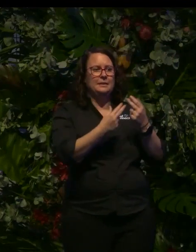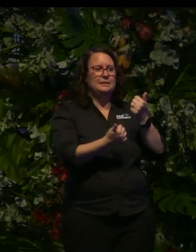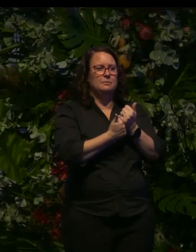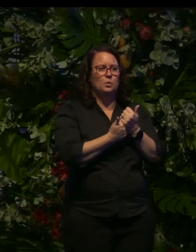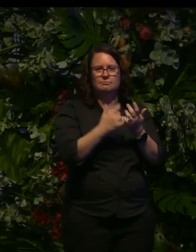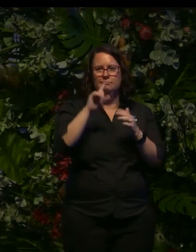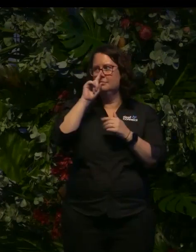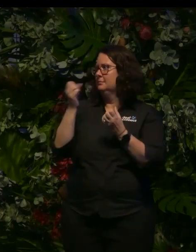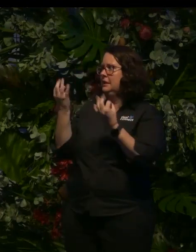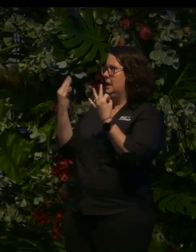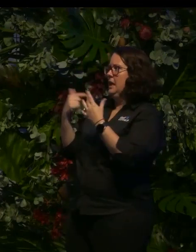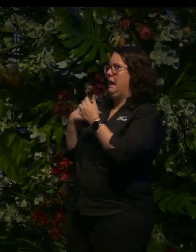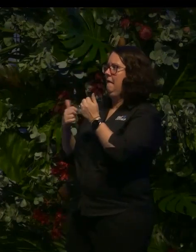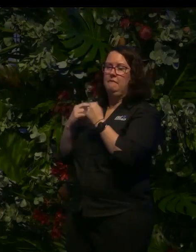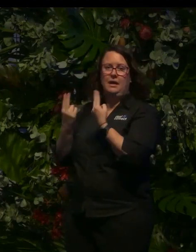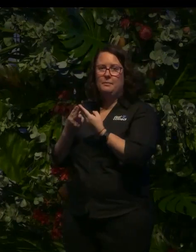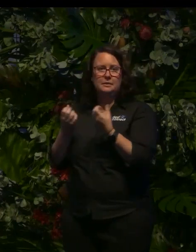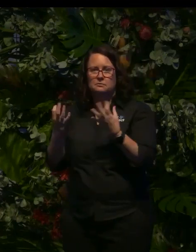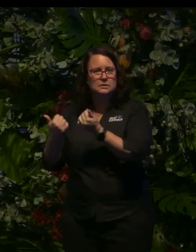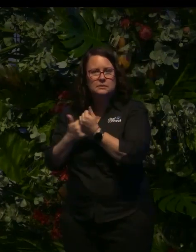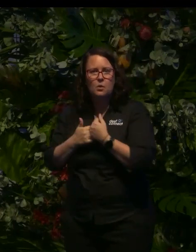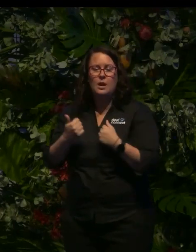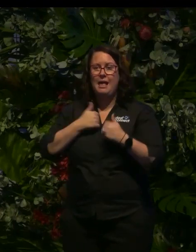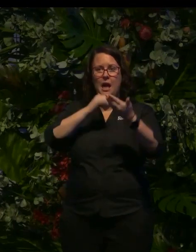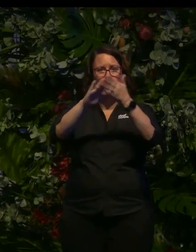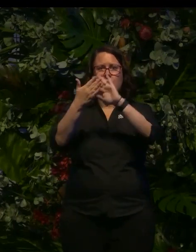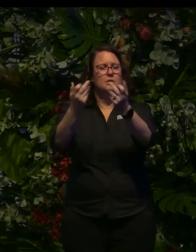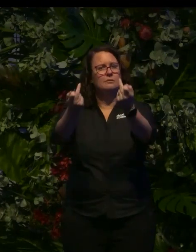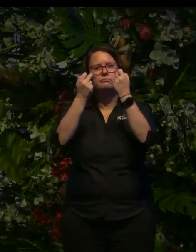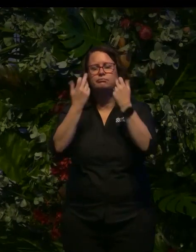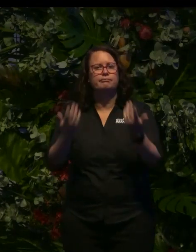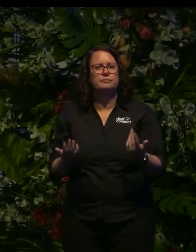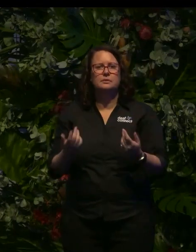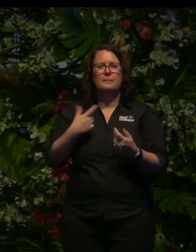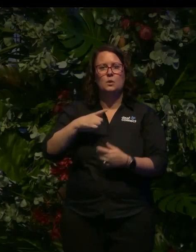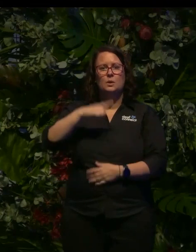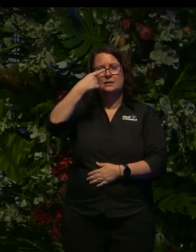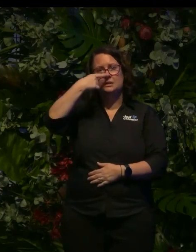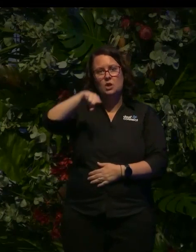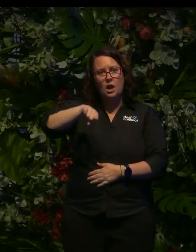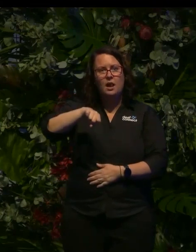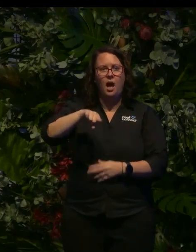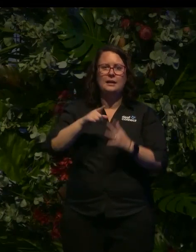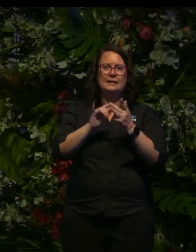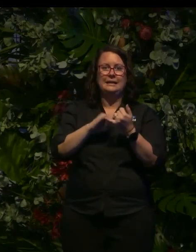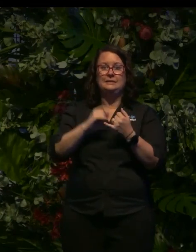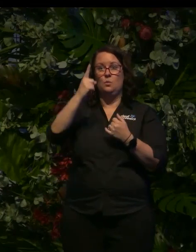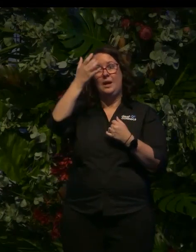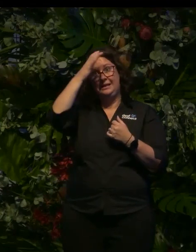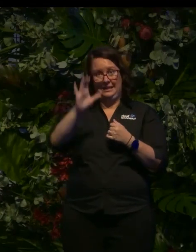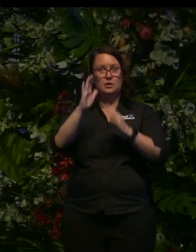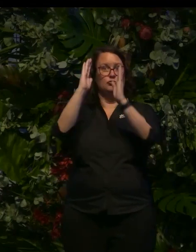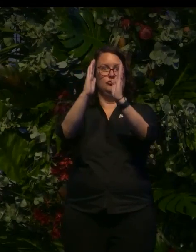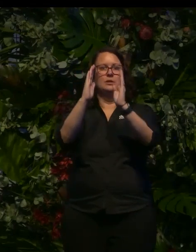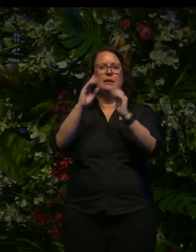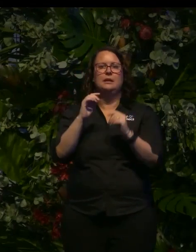own family, without support from our community, because even Thailand is defined as one country